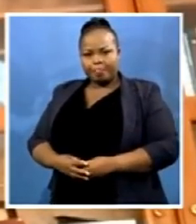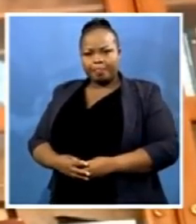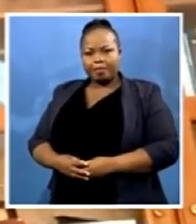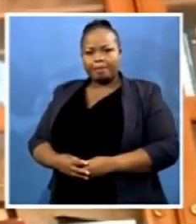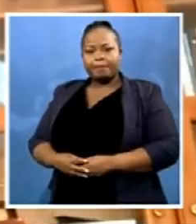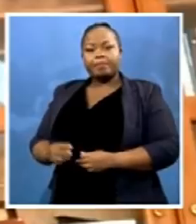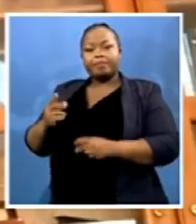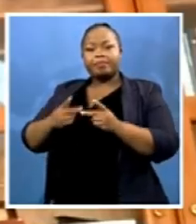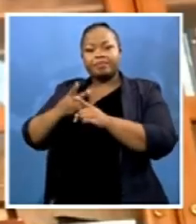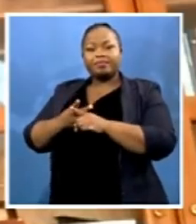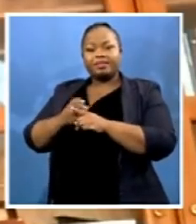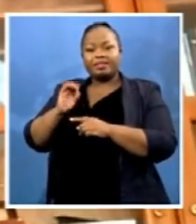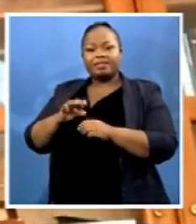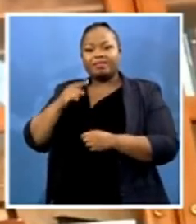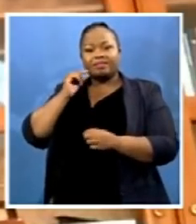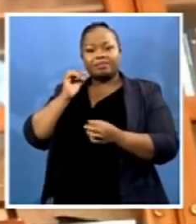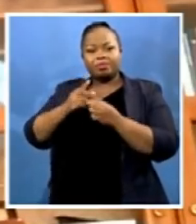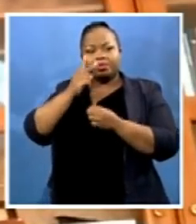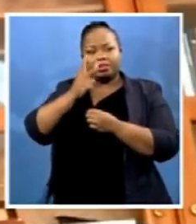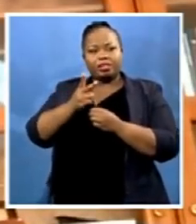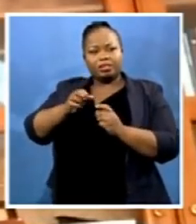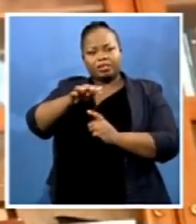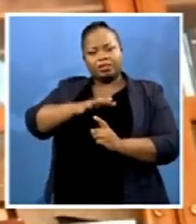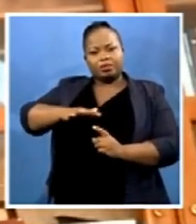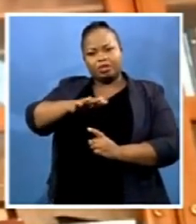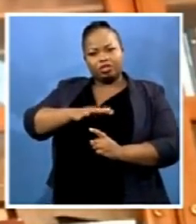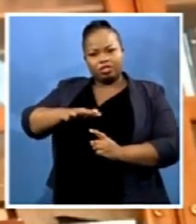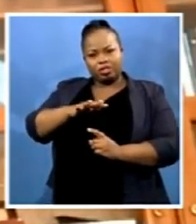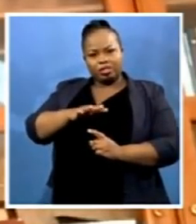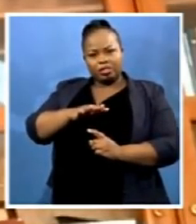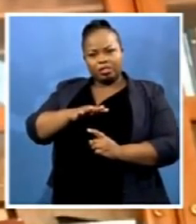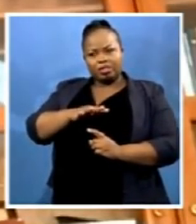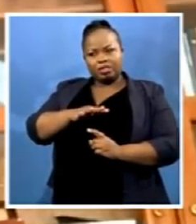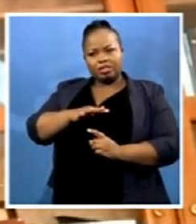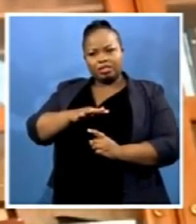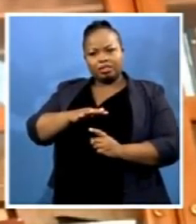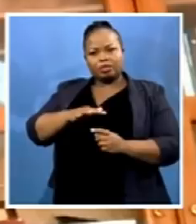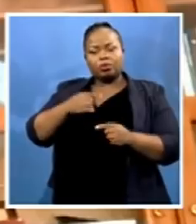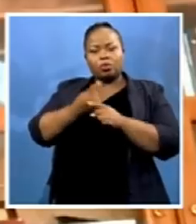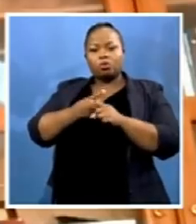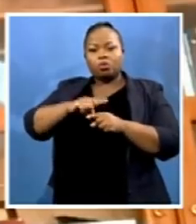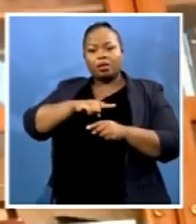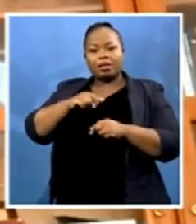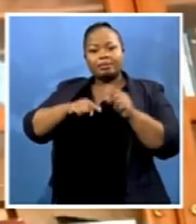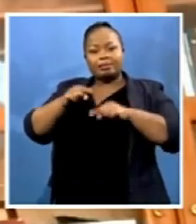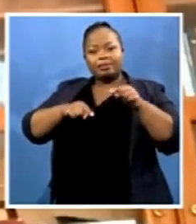therefore not ease economic activities and social activities that